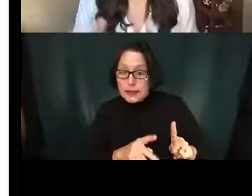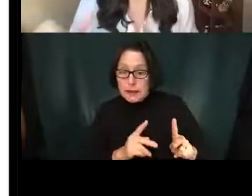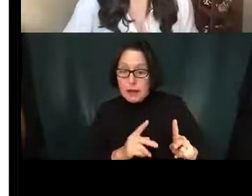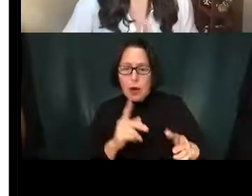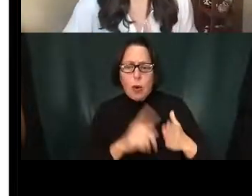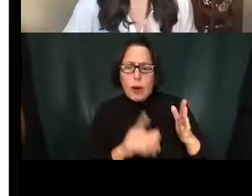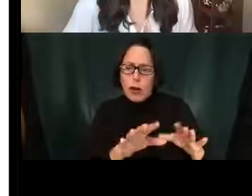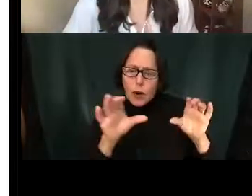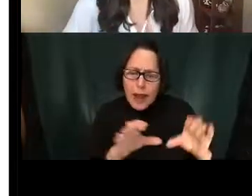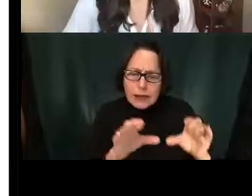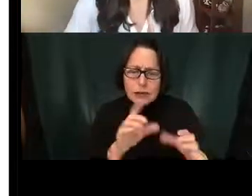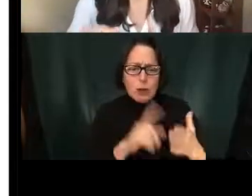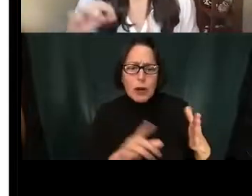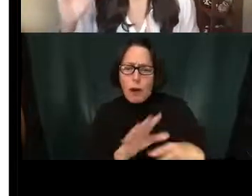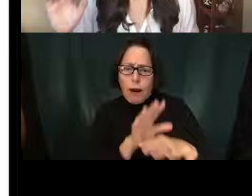habits aligned with that?